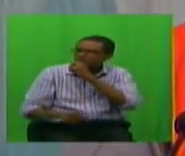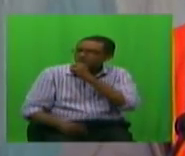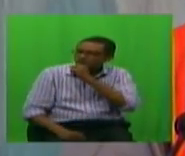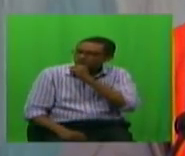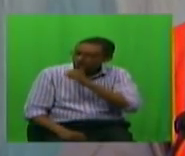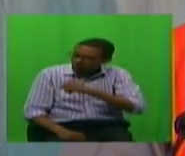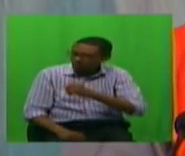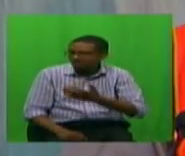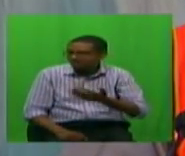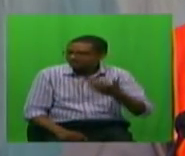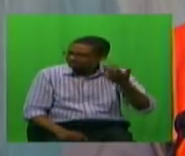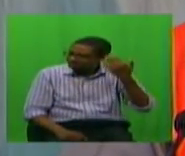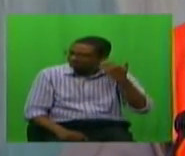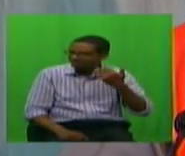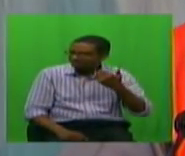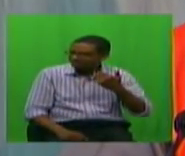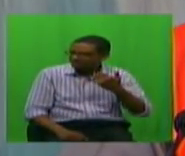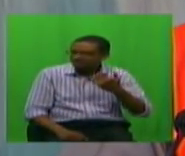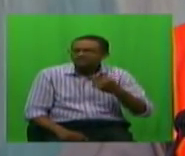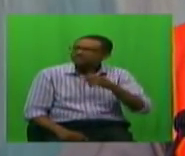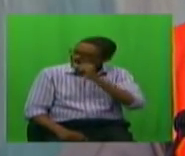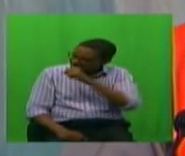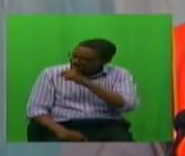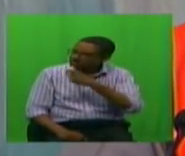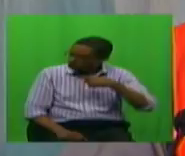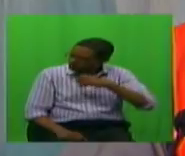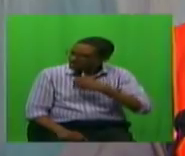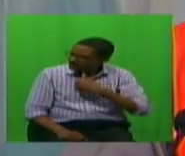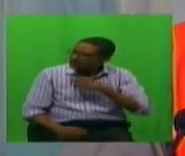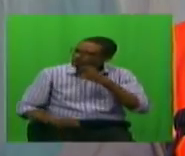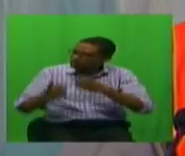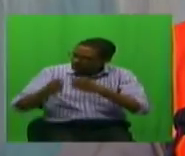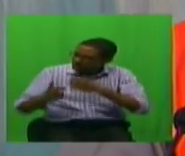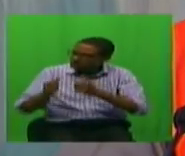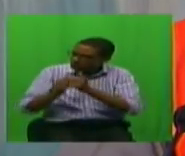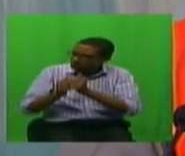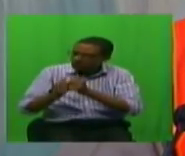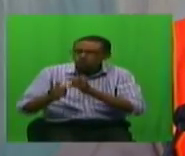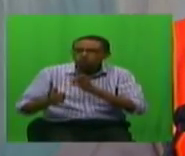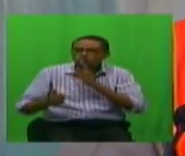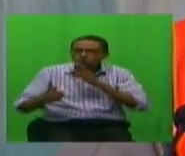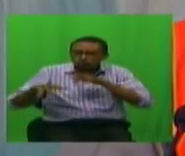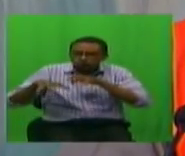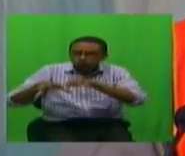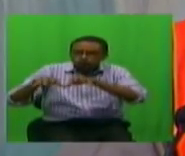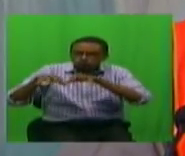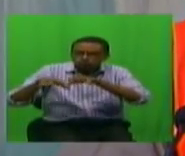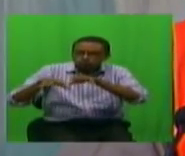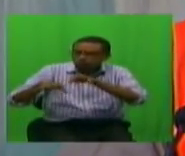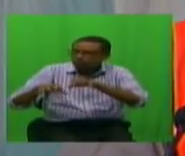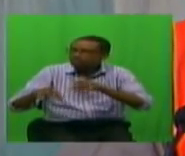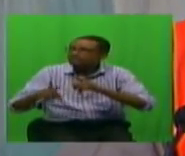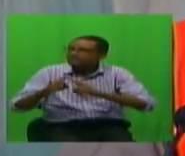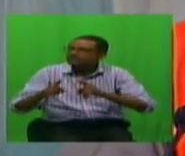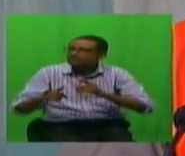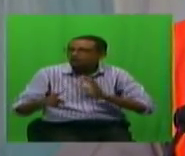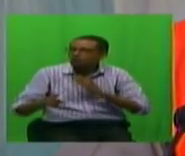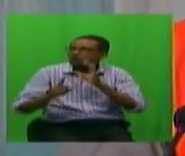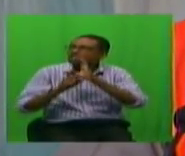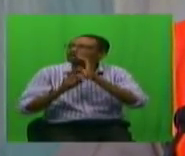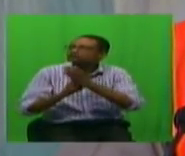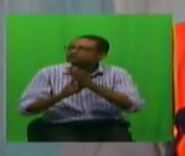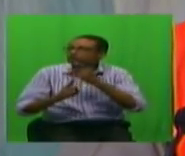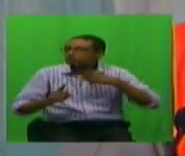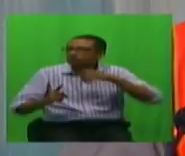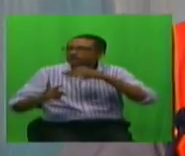usefulness now. So yes, we do have a problem with our water courses and our channels. Unfortunately, we had a culture where we built